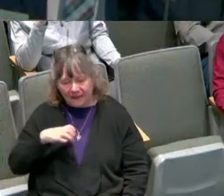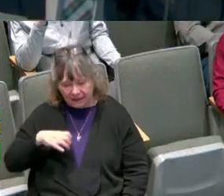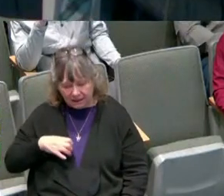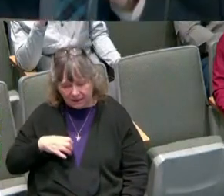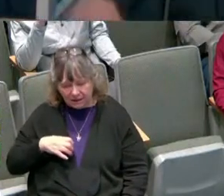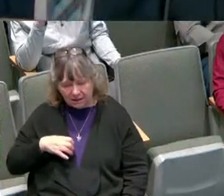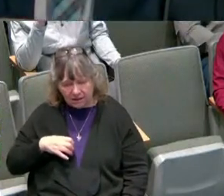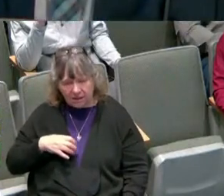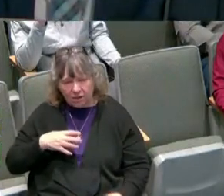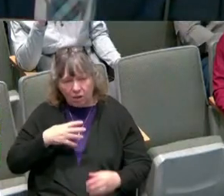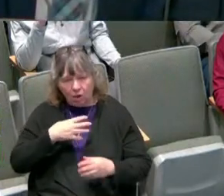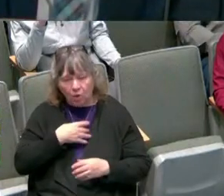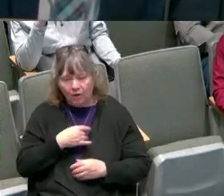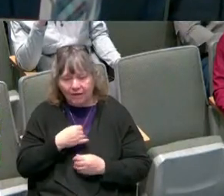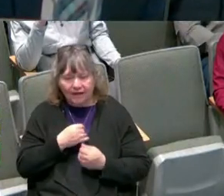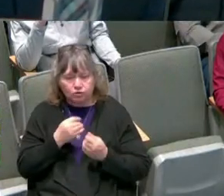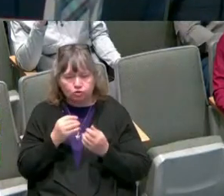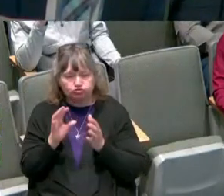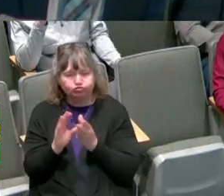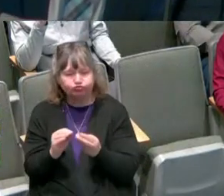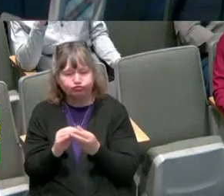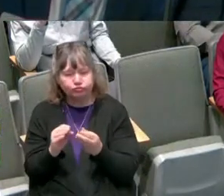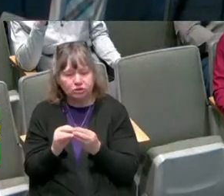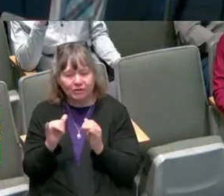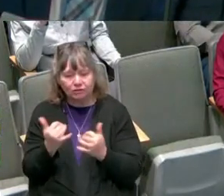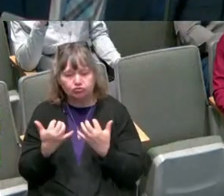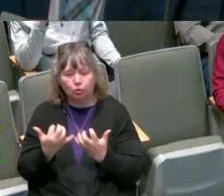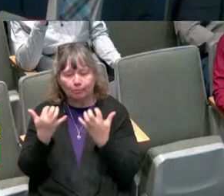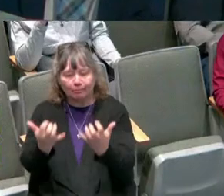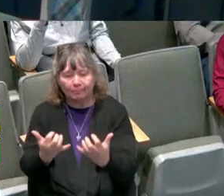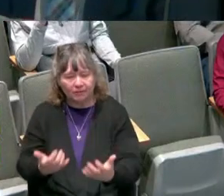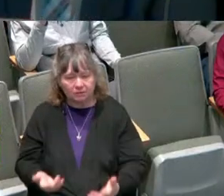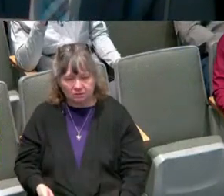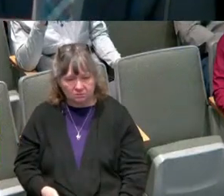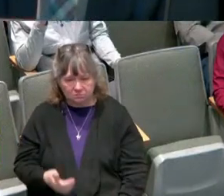to give a report to this body